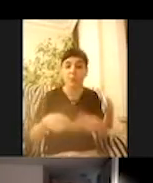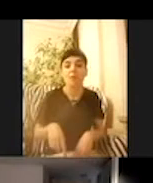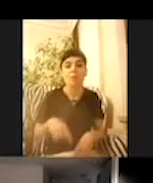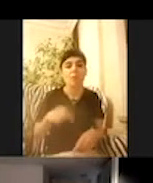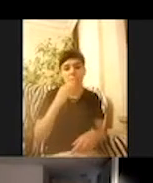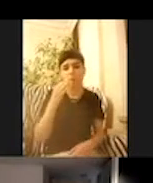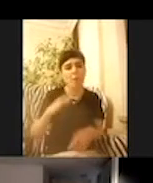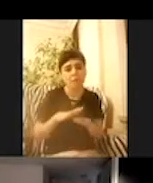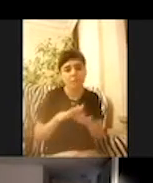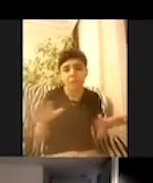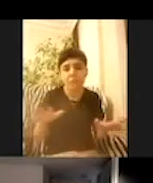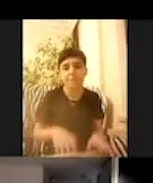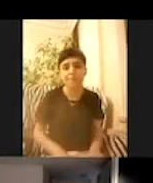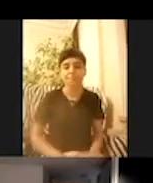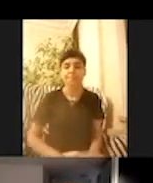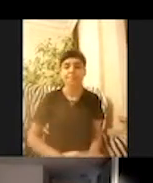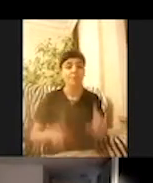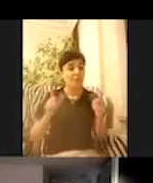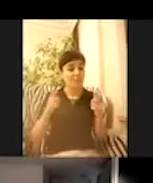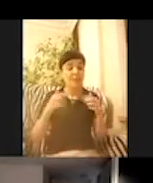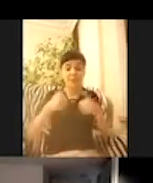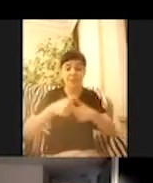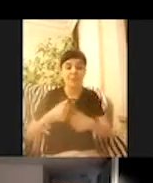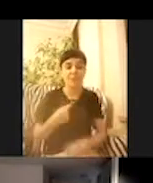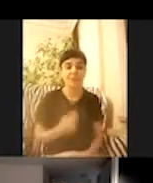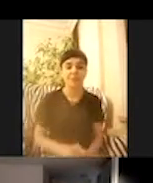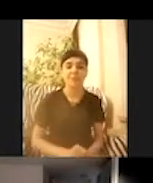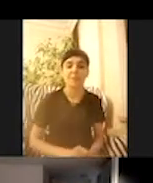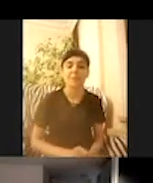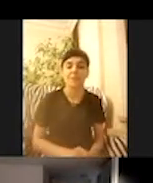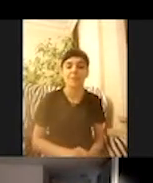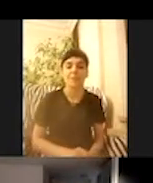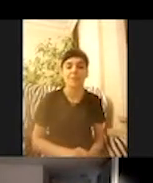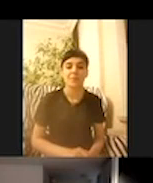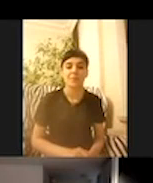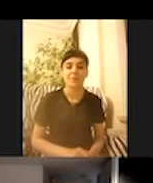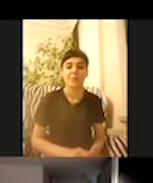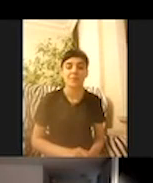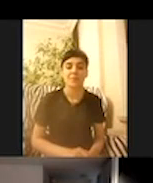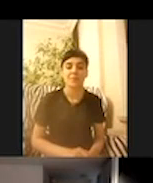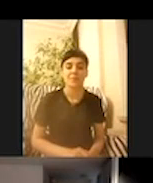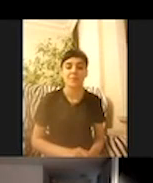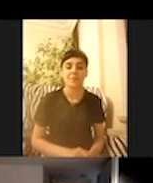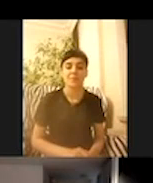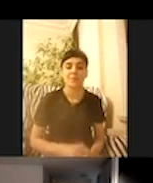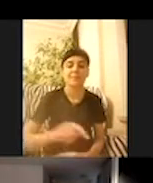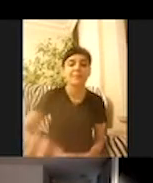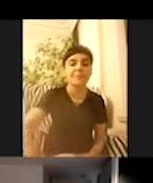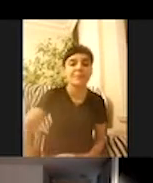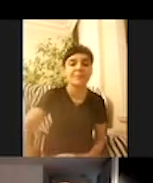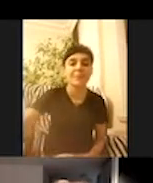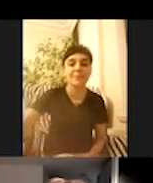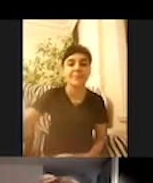the festival. And you chose to do tattoos instead of rings. Yes, that's also a thing because of my